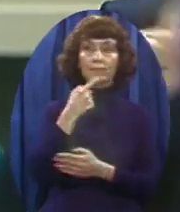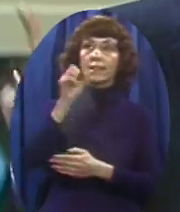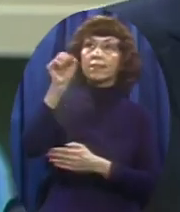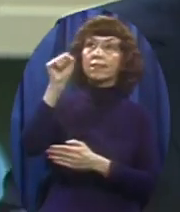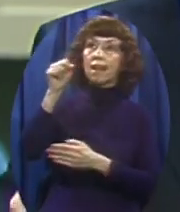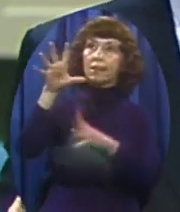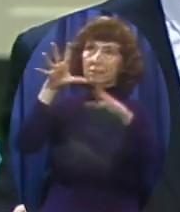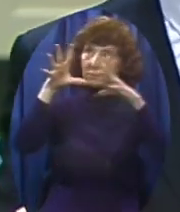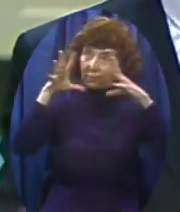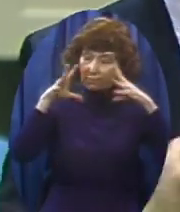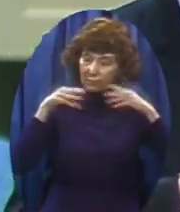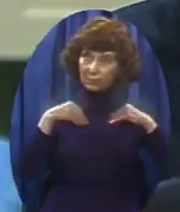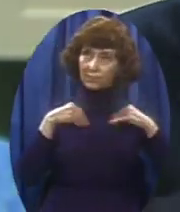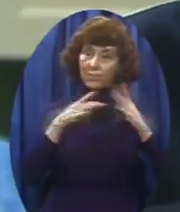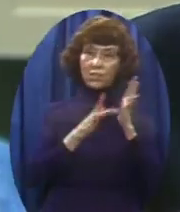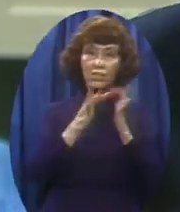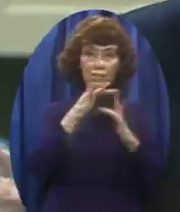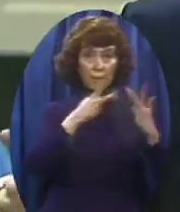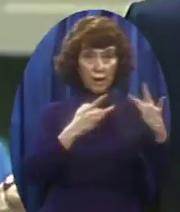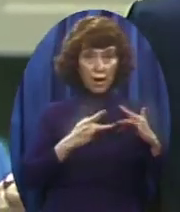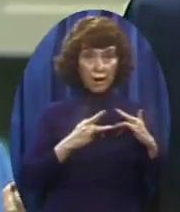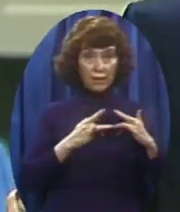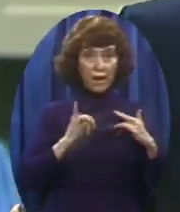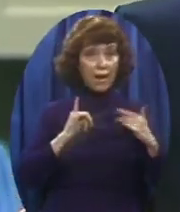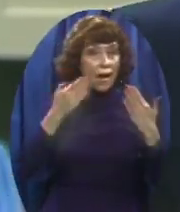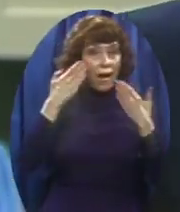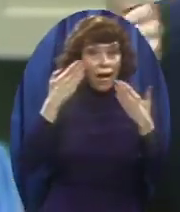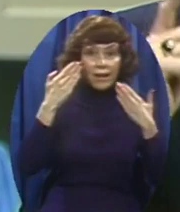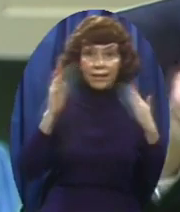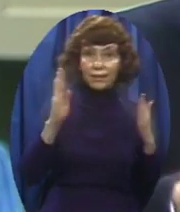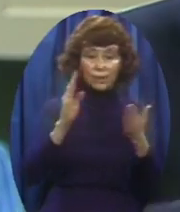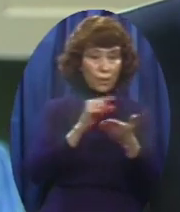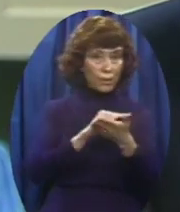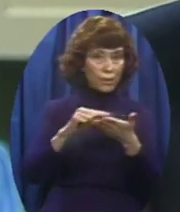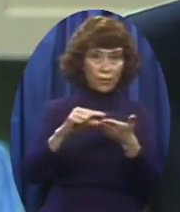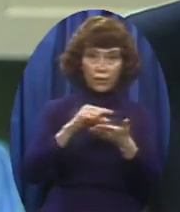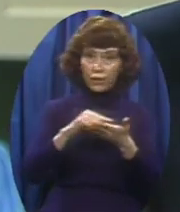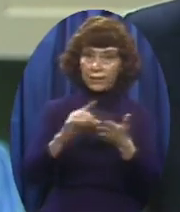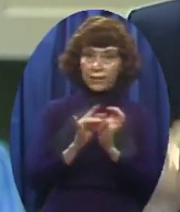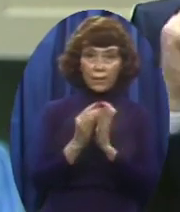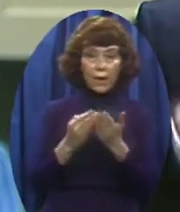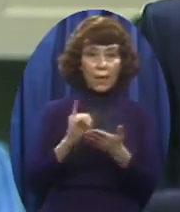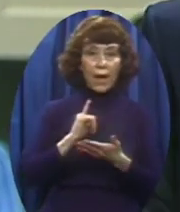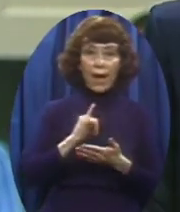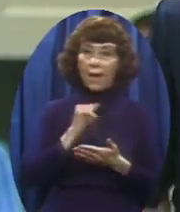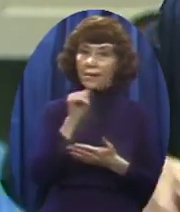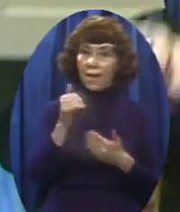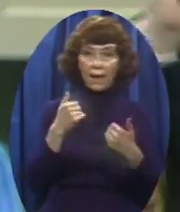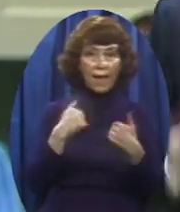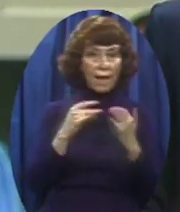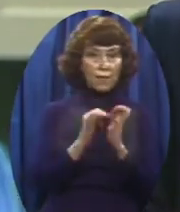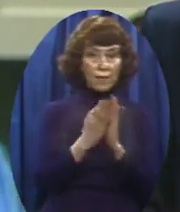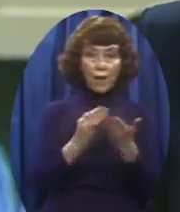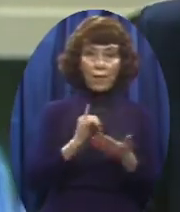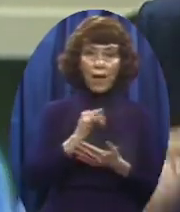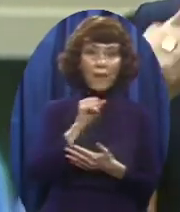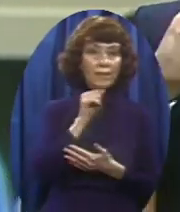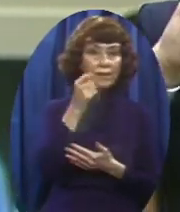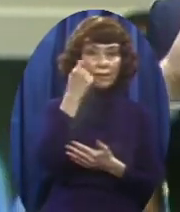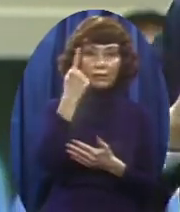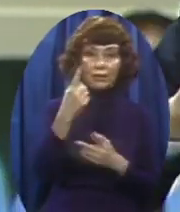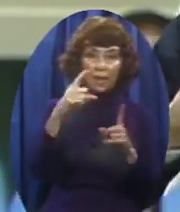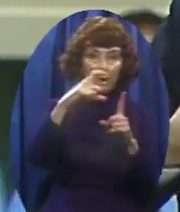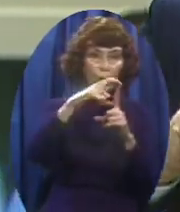I didn't own a Bible. I didn't know a verse of Scripture by memory. I did not know what eschatology was, or sanctification, or